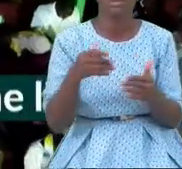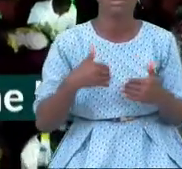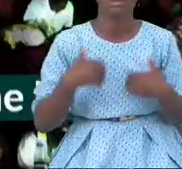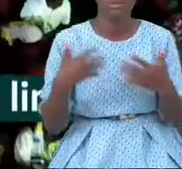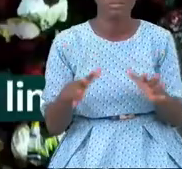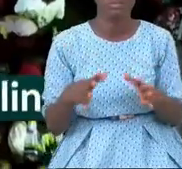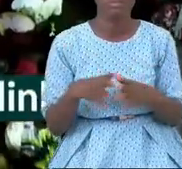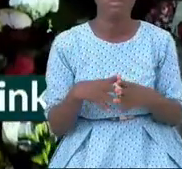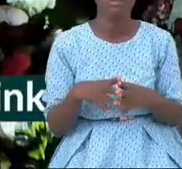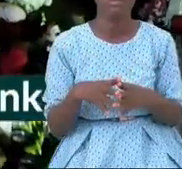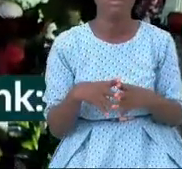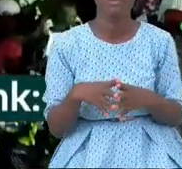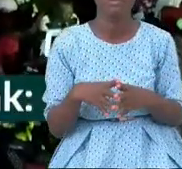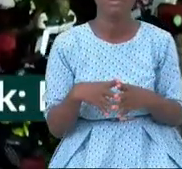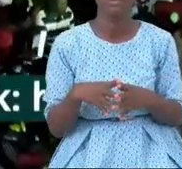if you have